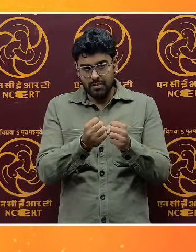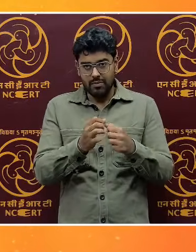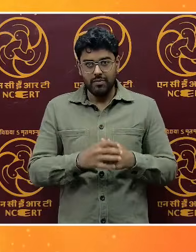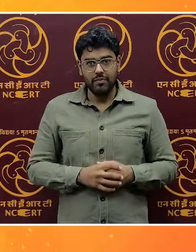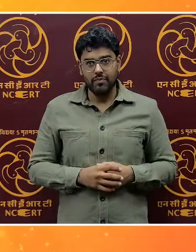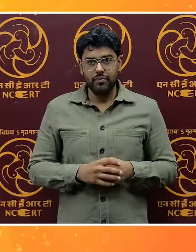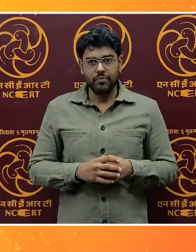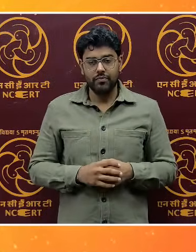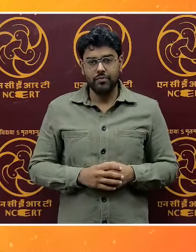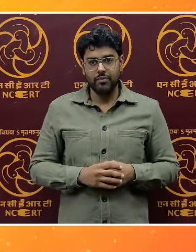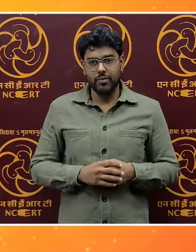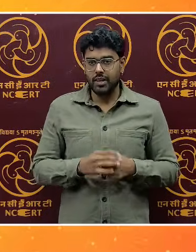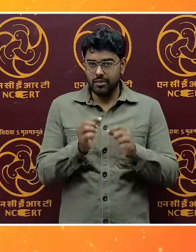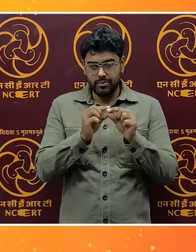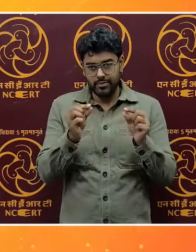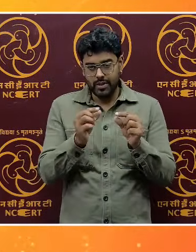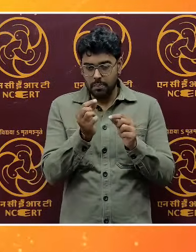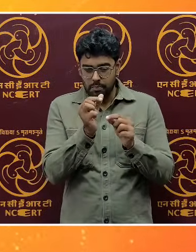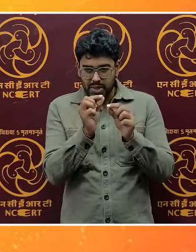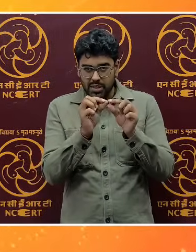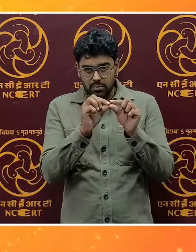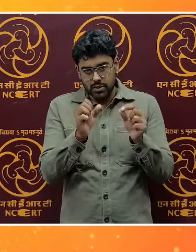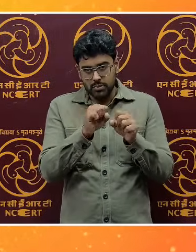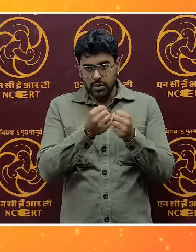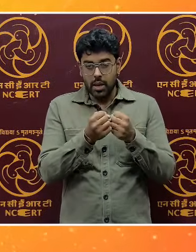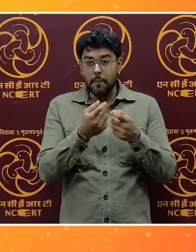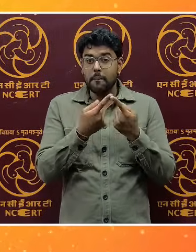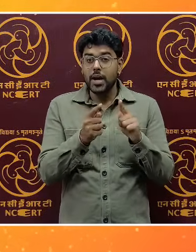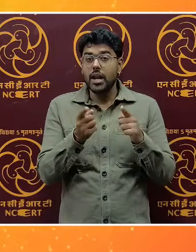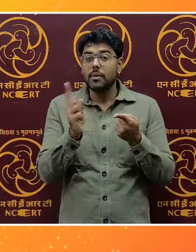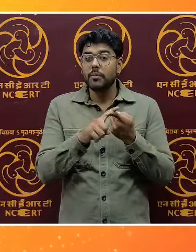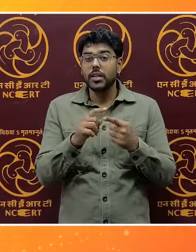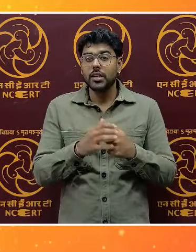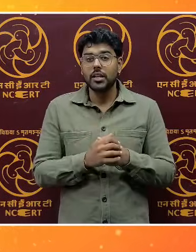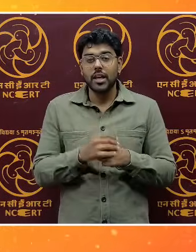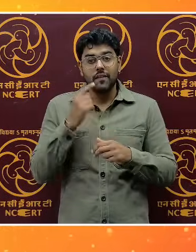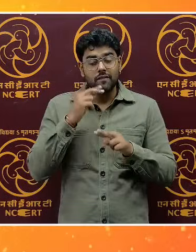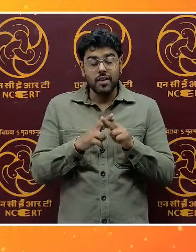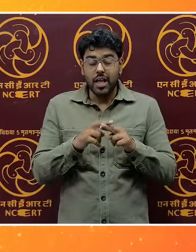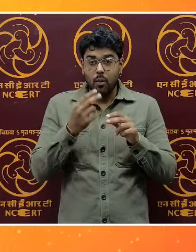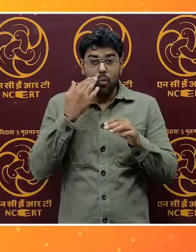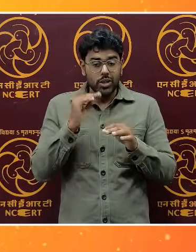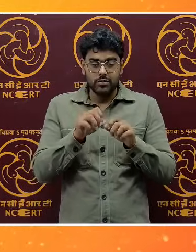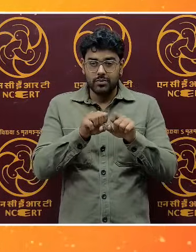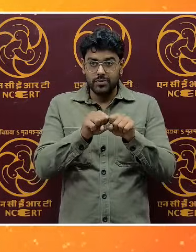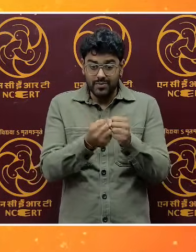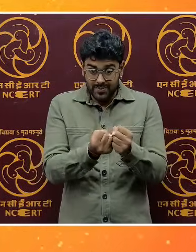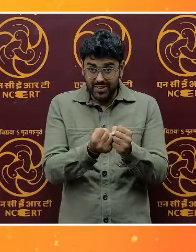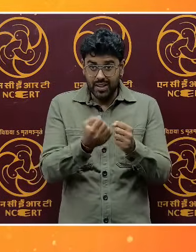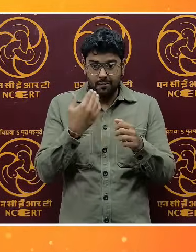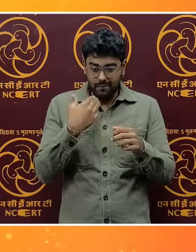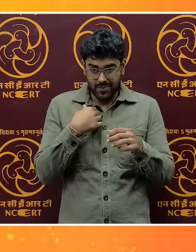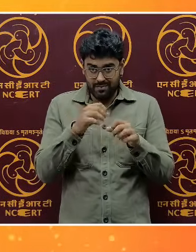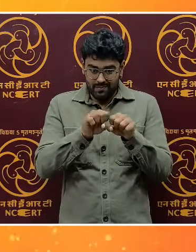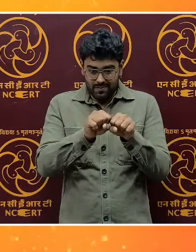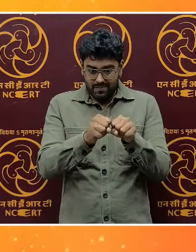malleable also and a thin. Okay. Right. So what will happen? Each time when I am breaking